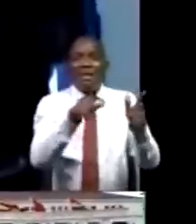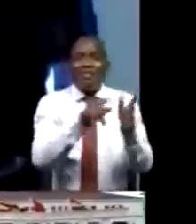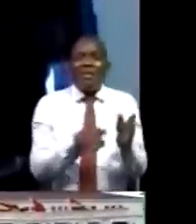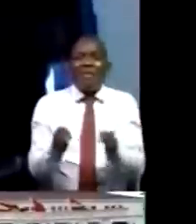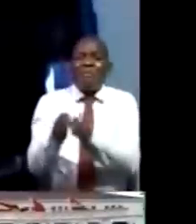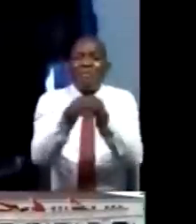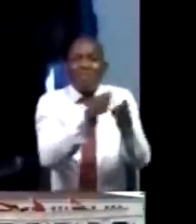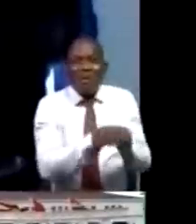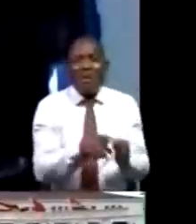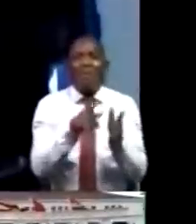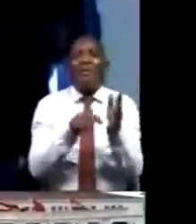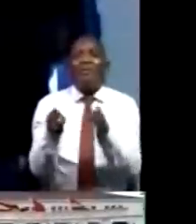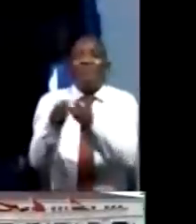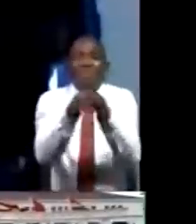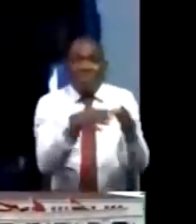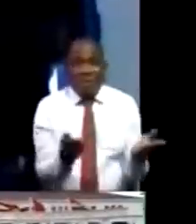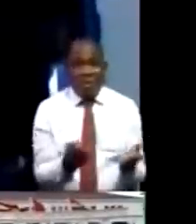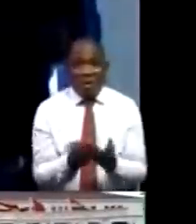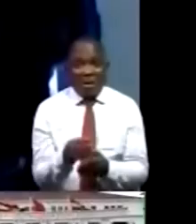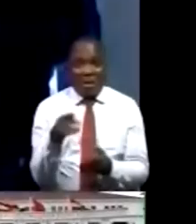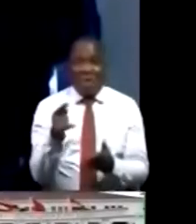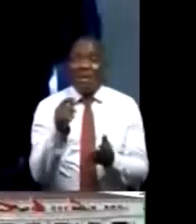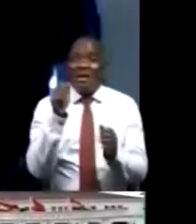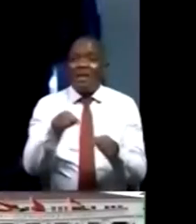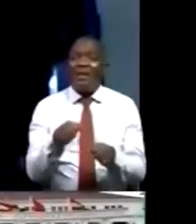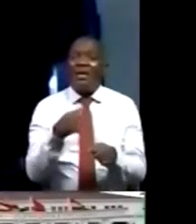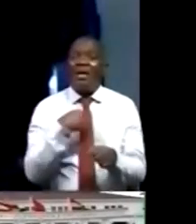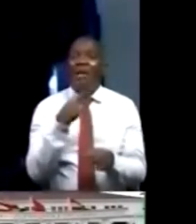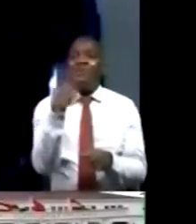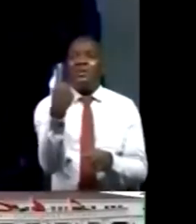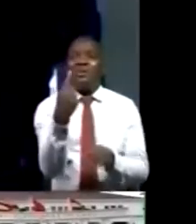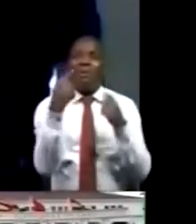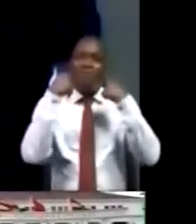press releases, and you know there can be only one declaration.